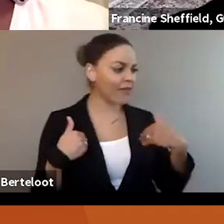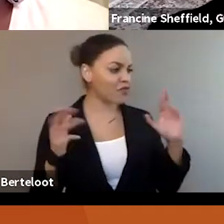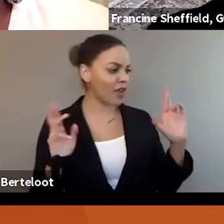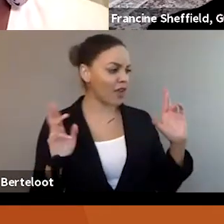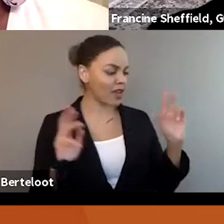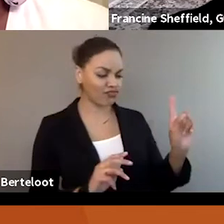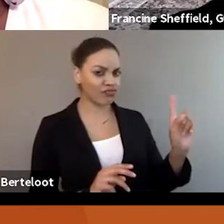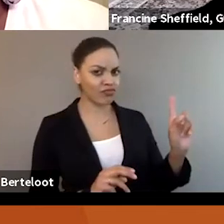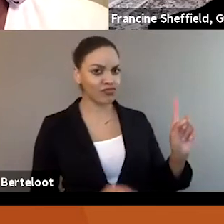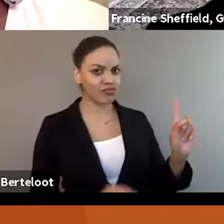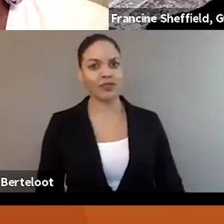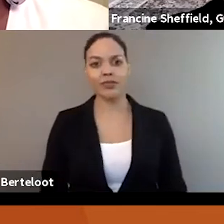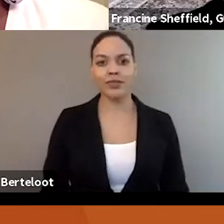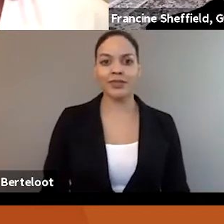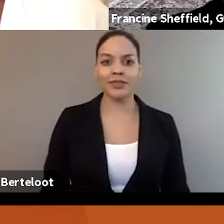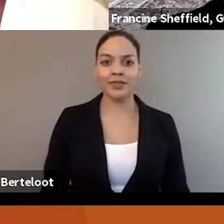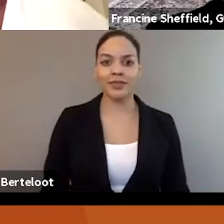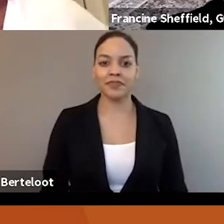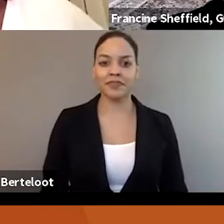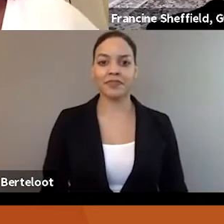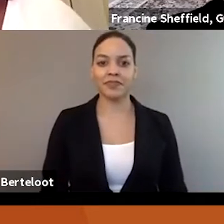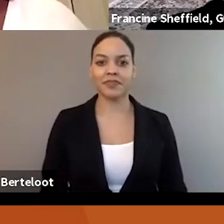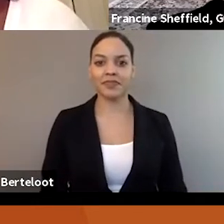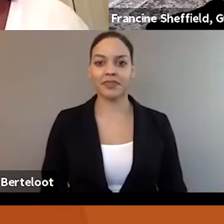I got y'all. All right.